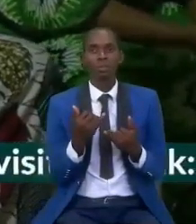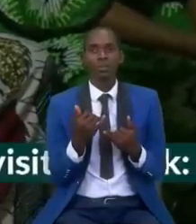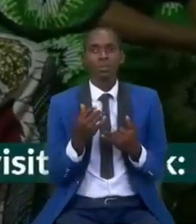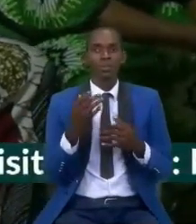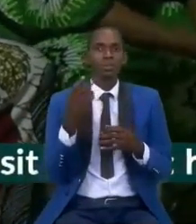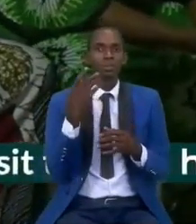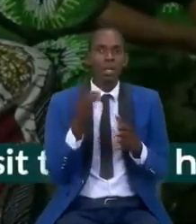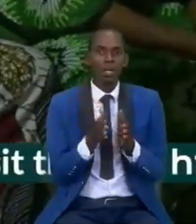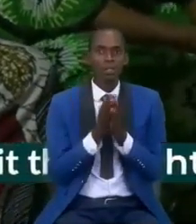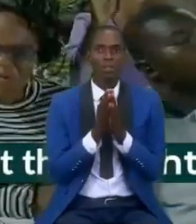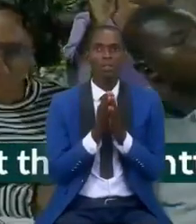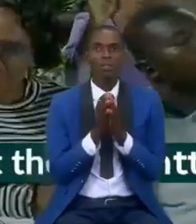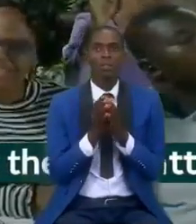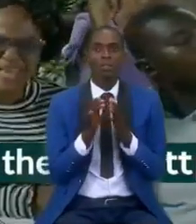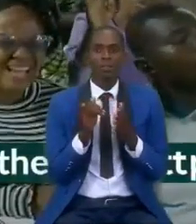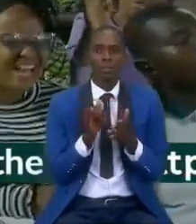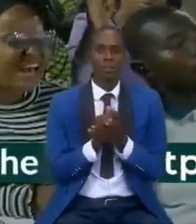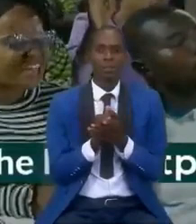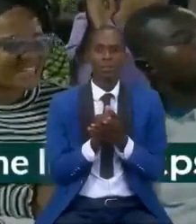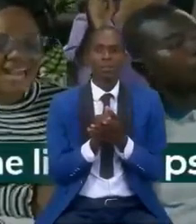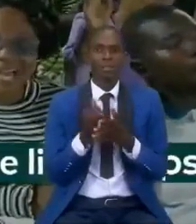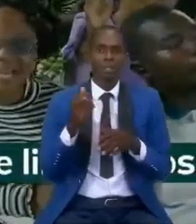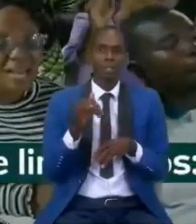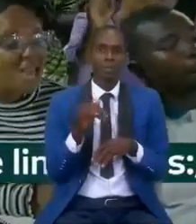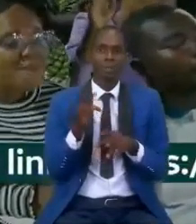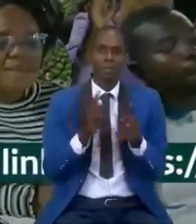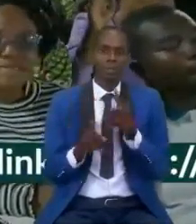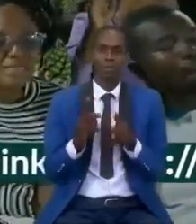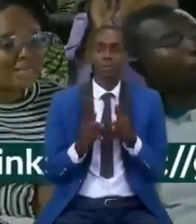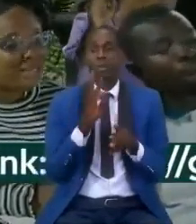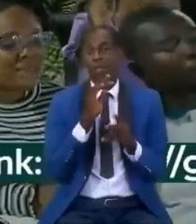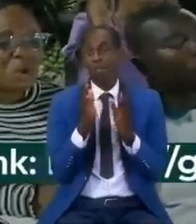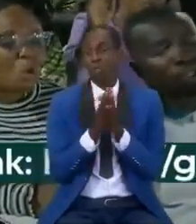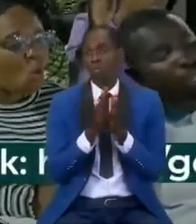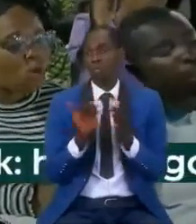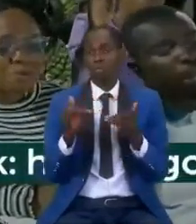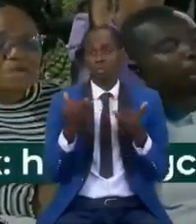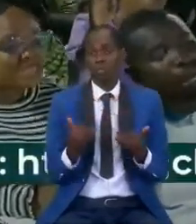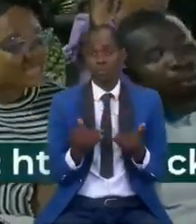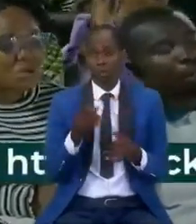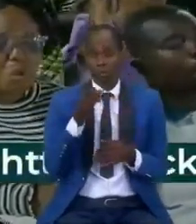okay, over there, they are finished. Then,